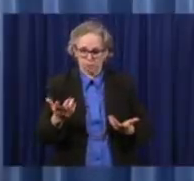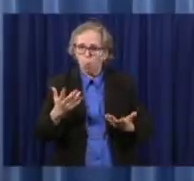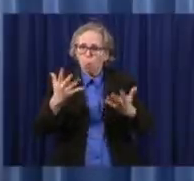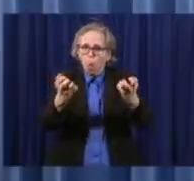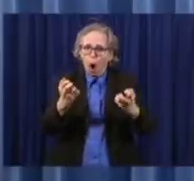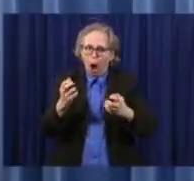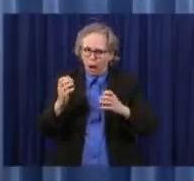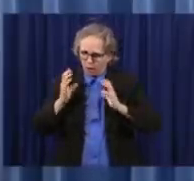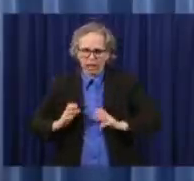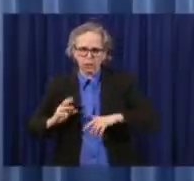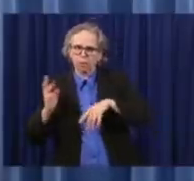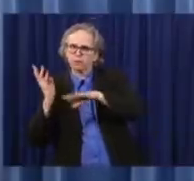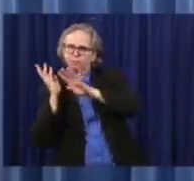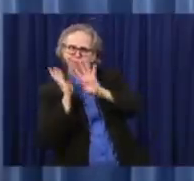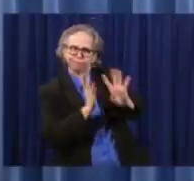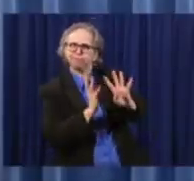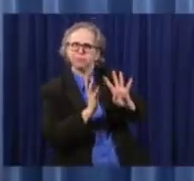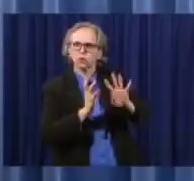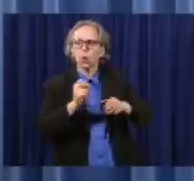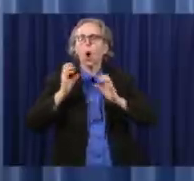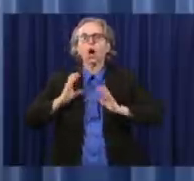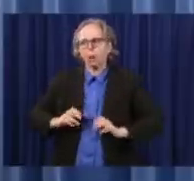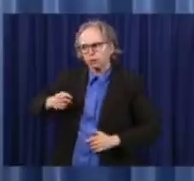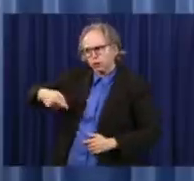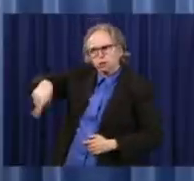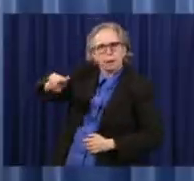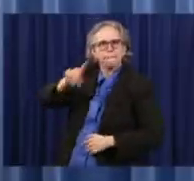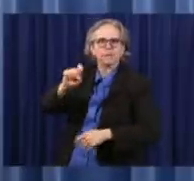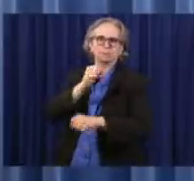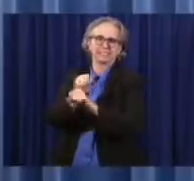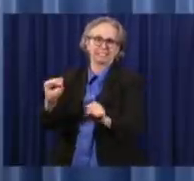customers safe. And the third thing is,